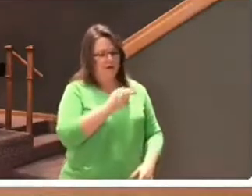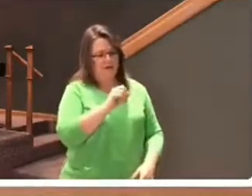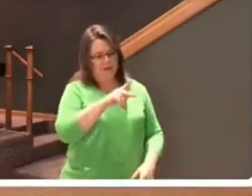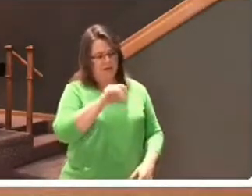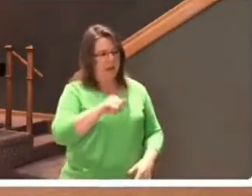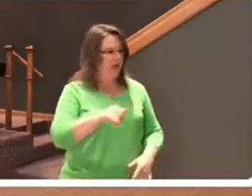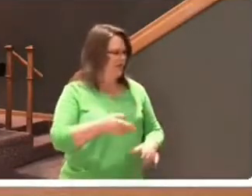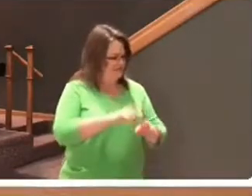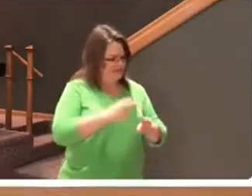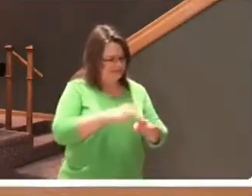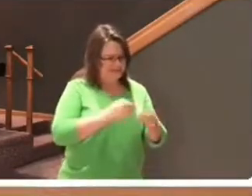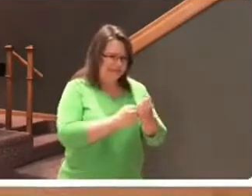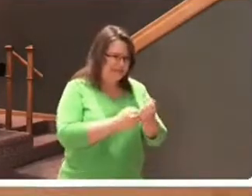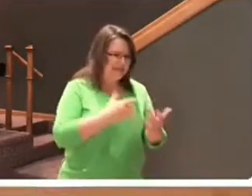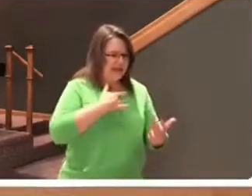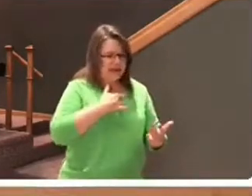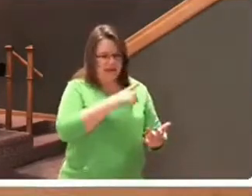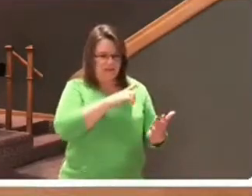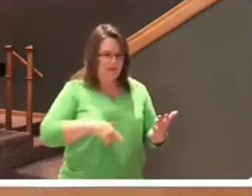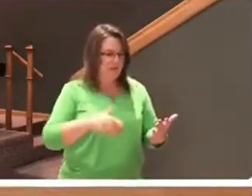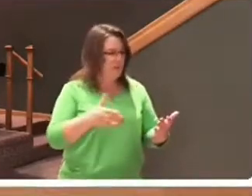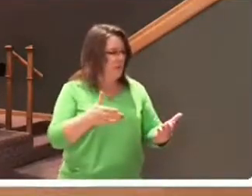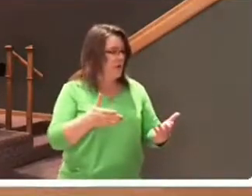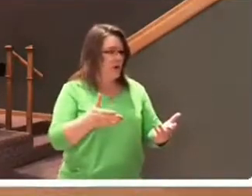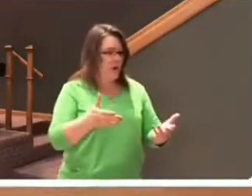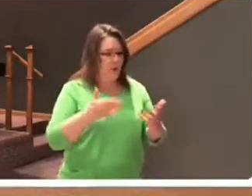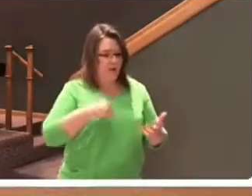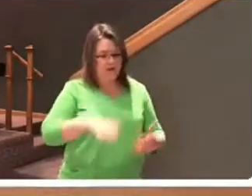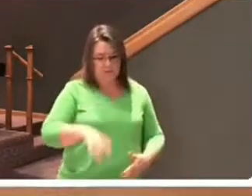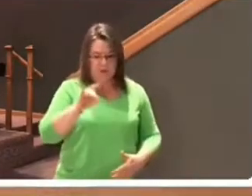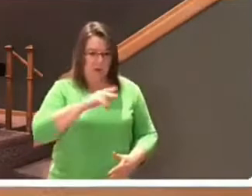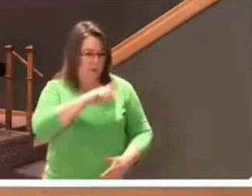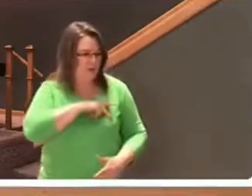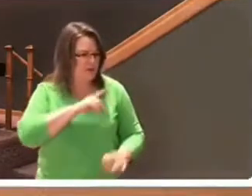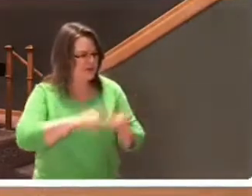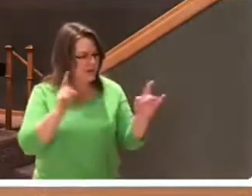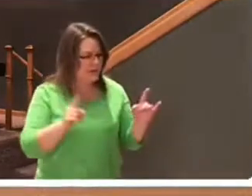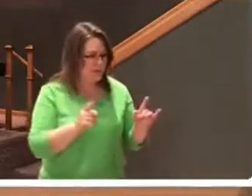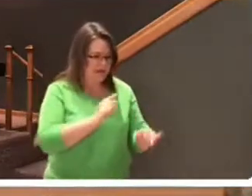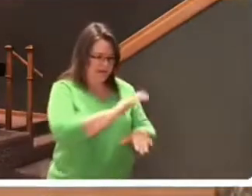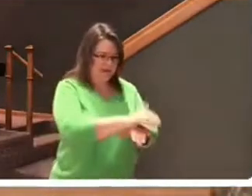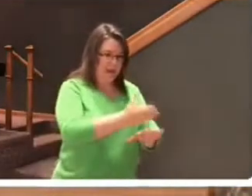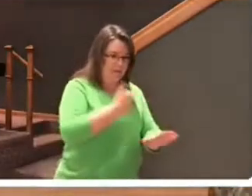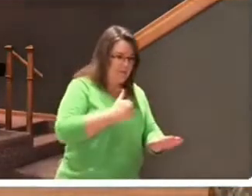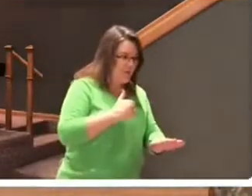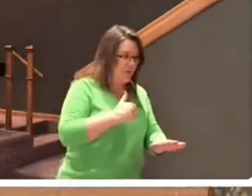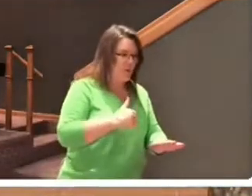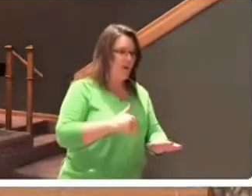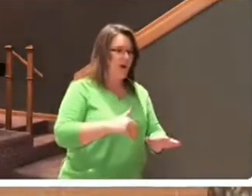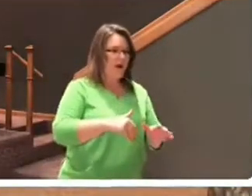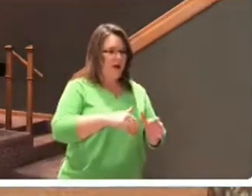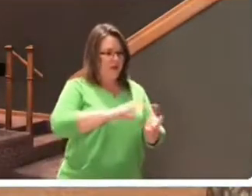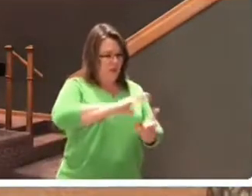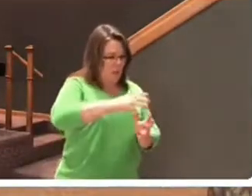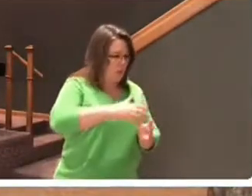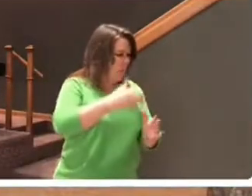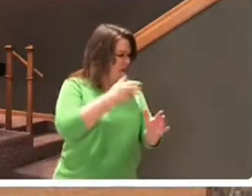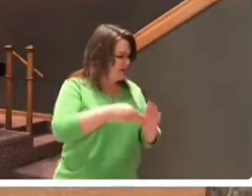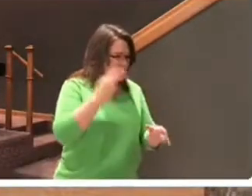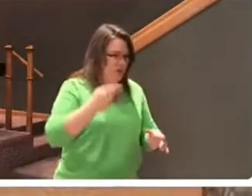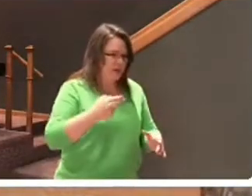raising support. I felt like the Lord wanted us to pick her up personally, but literally the night before our washing machine quit. I